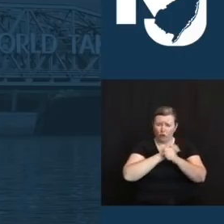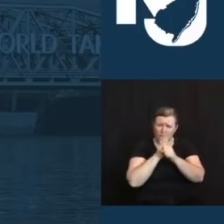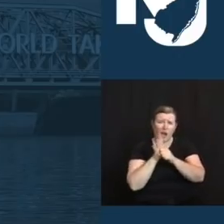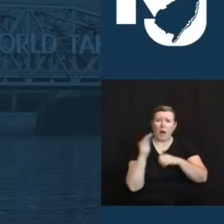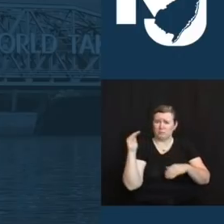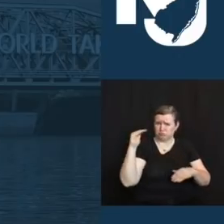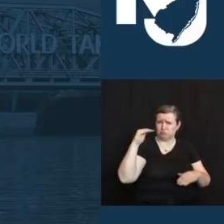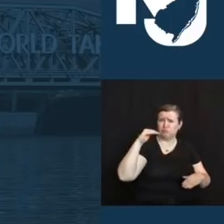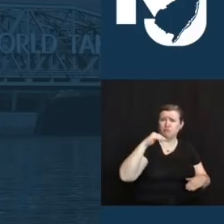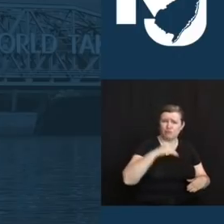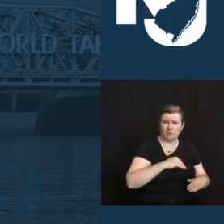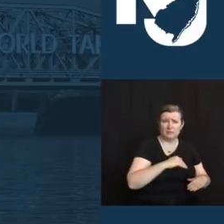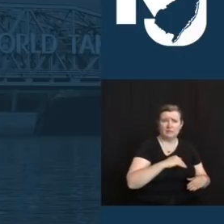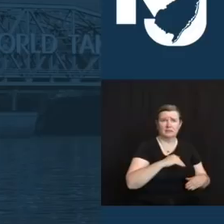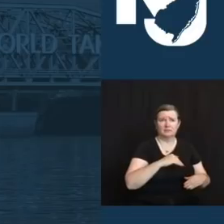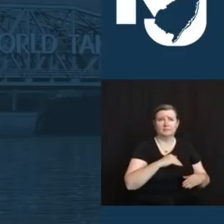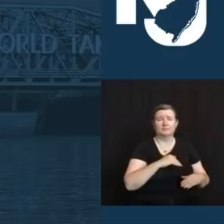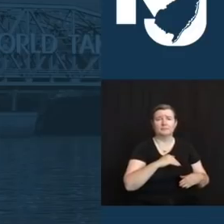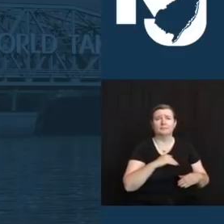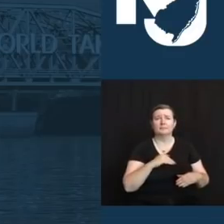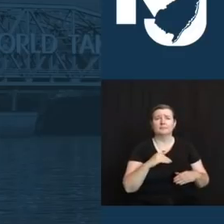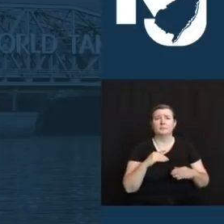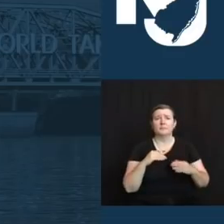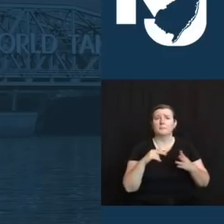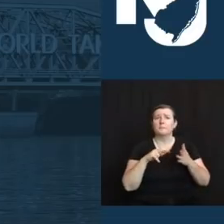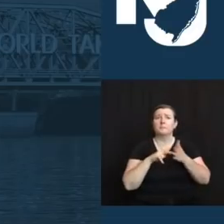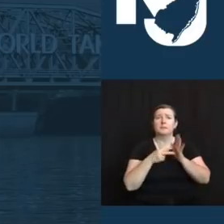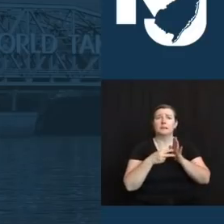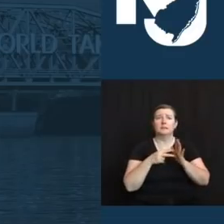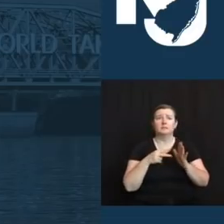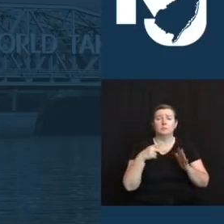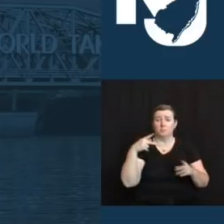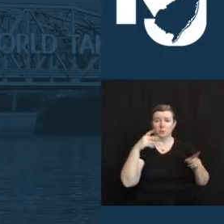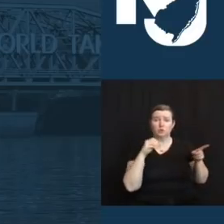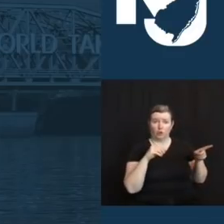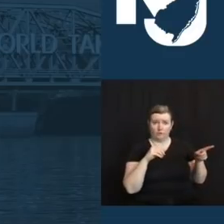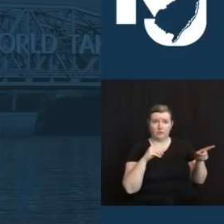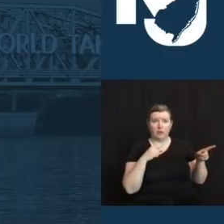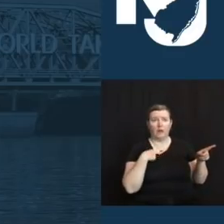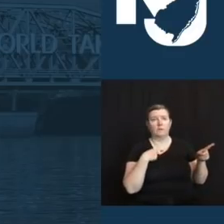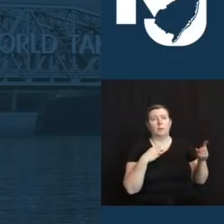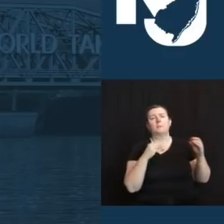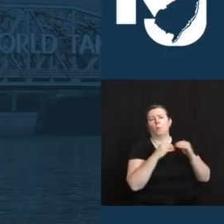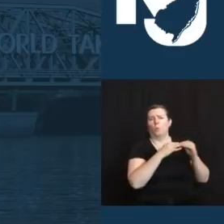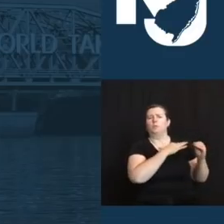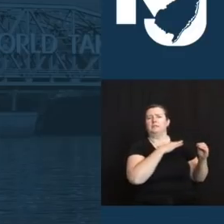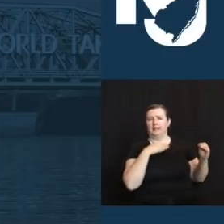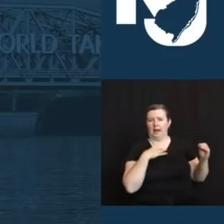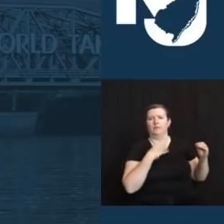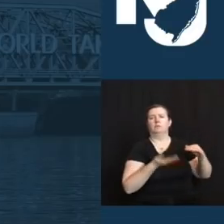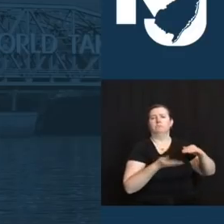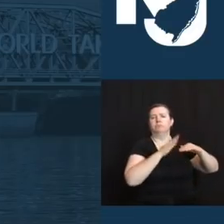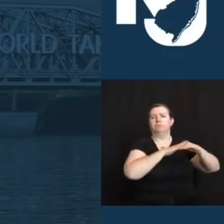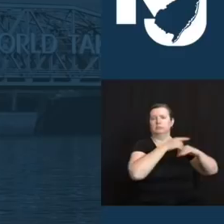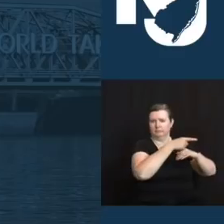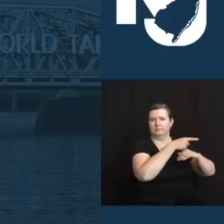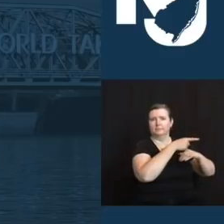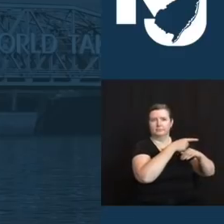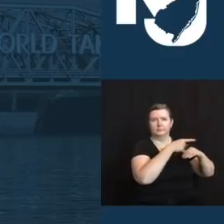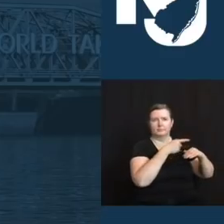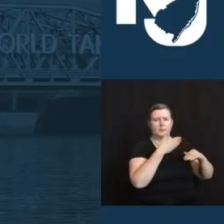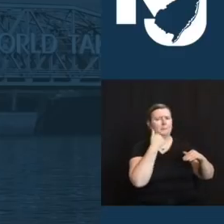manpower numbers are dramatically stronger than they were during that May 12th. It feels like a million years ago during the May